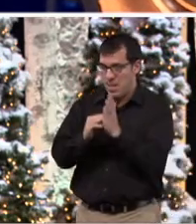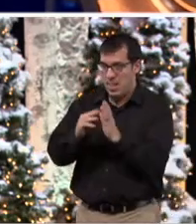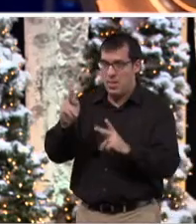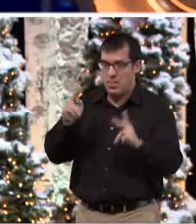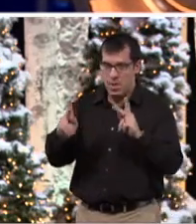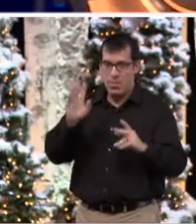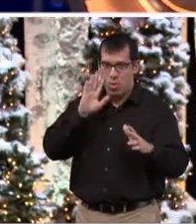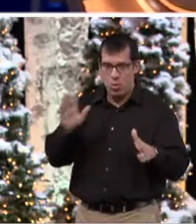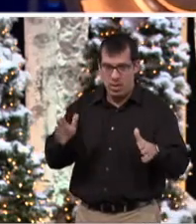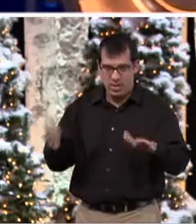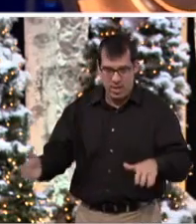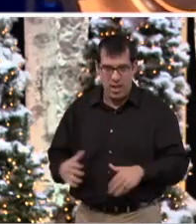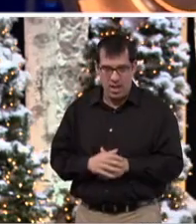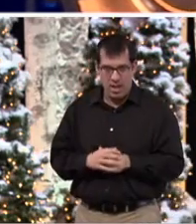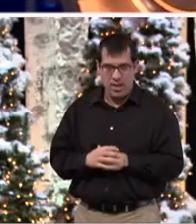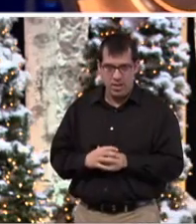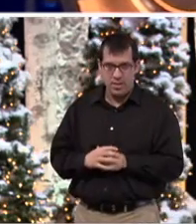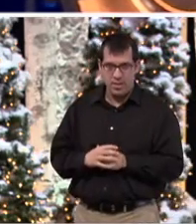die.